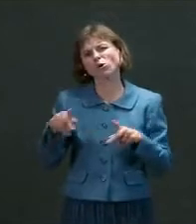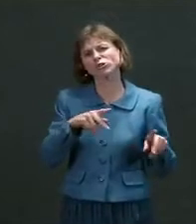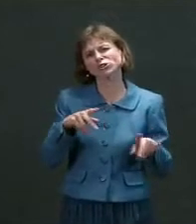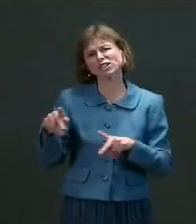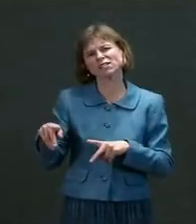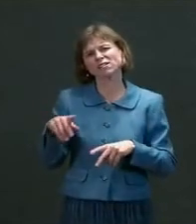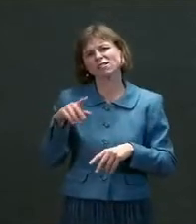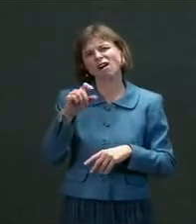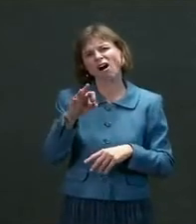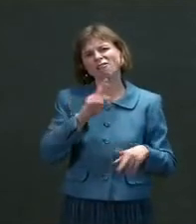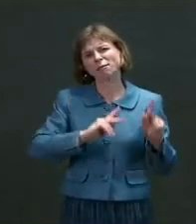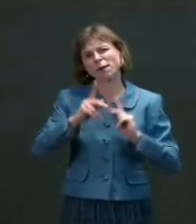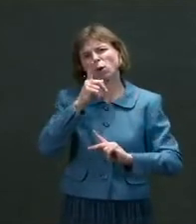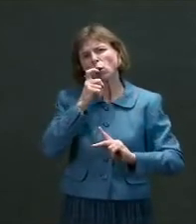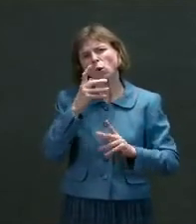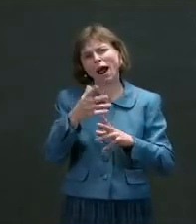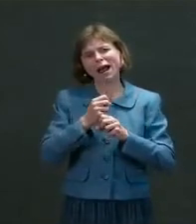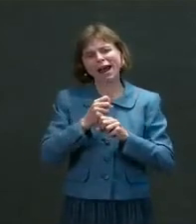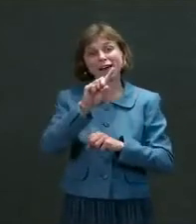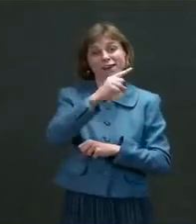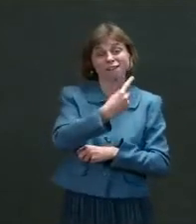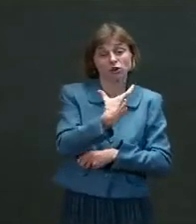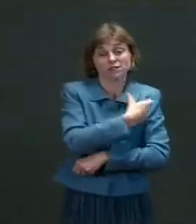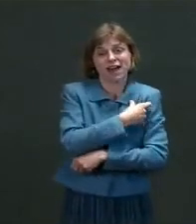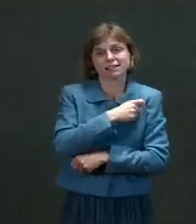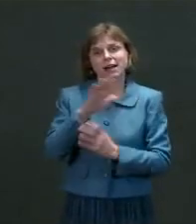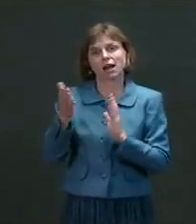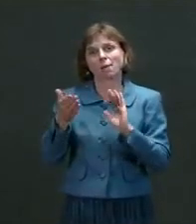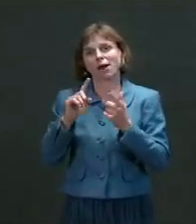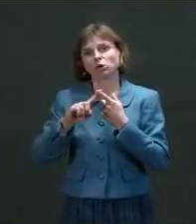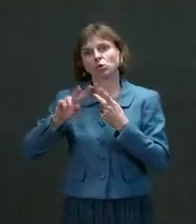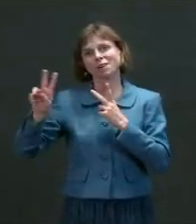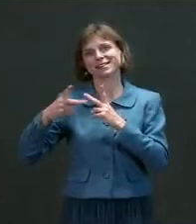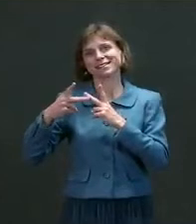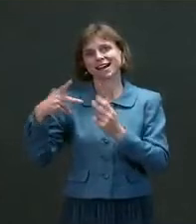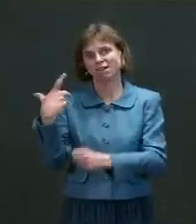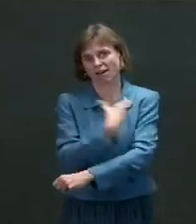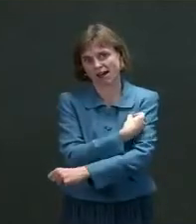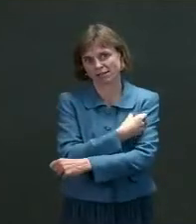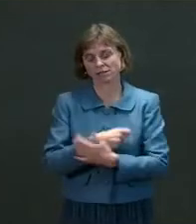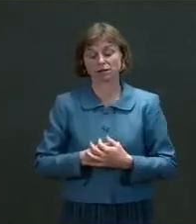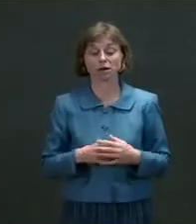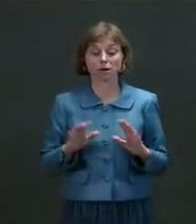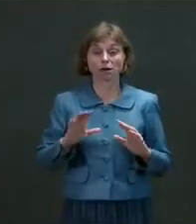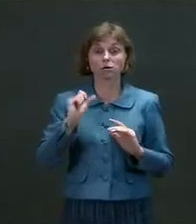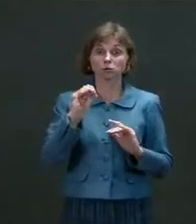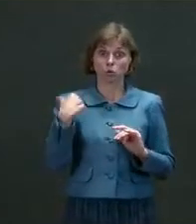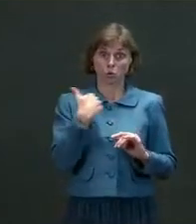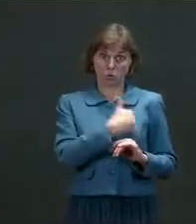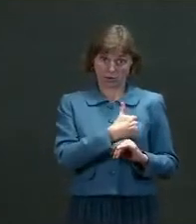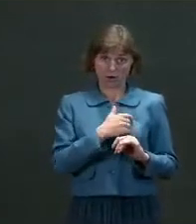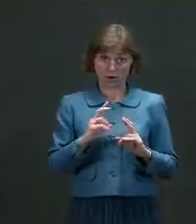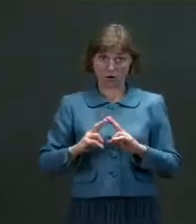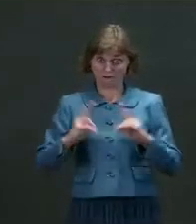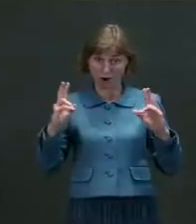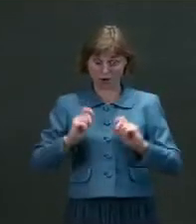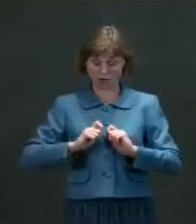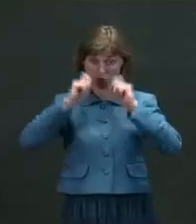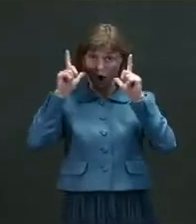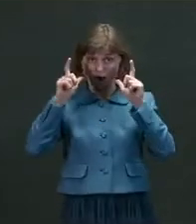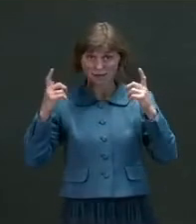the folks that are getting the first vaccine versus the second vaccine? So we here are very surprised